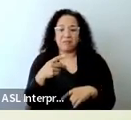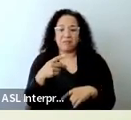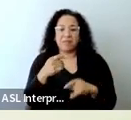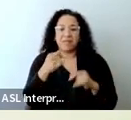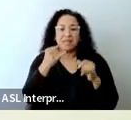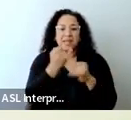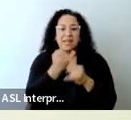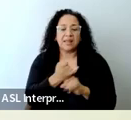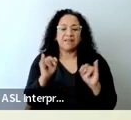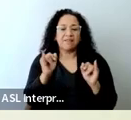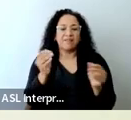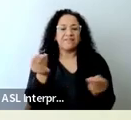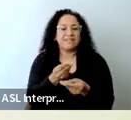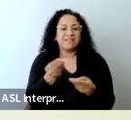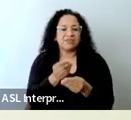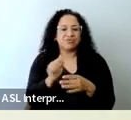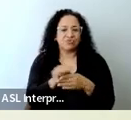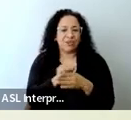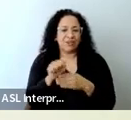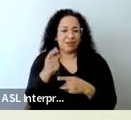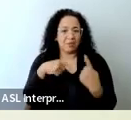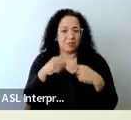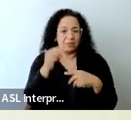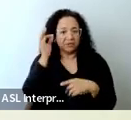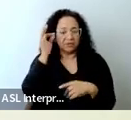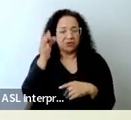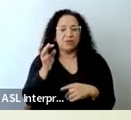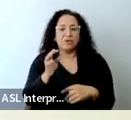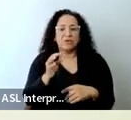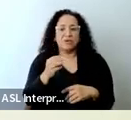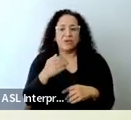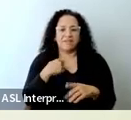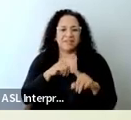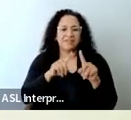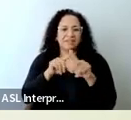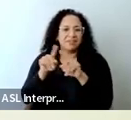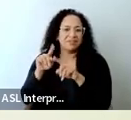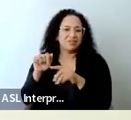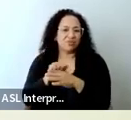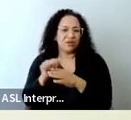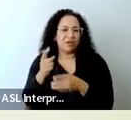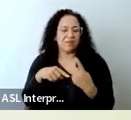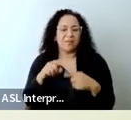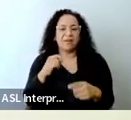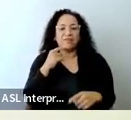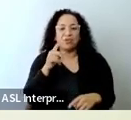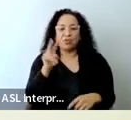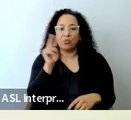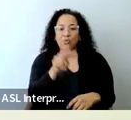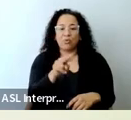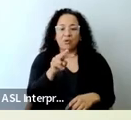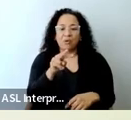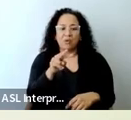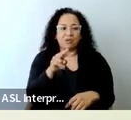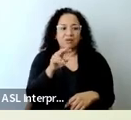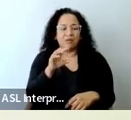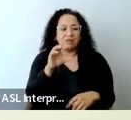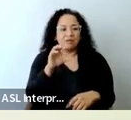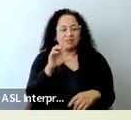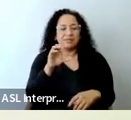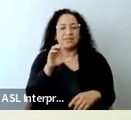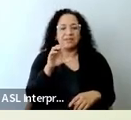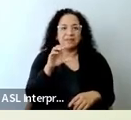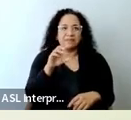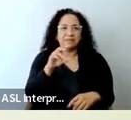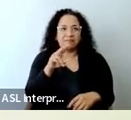independent facilitator trainings coming up. We got different kind of trainings coming up. If you look on to the CVRC